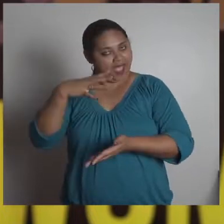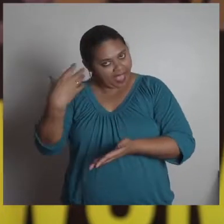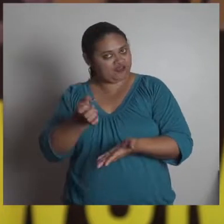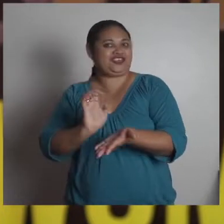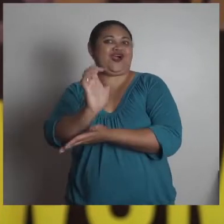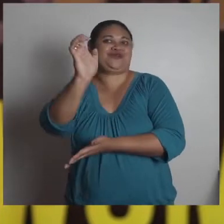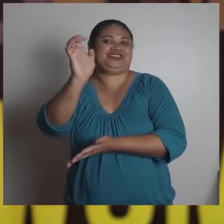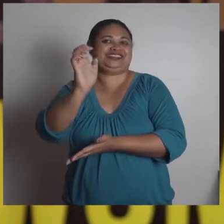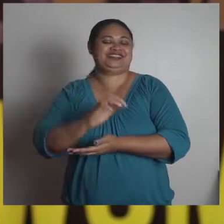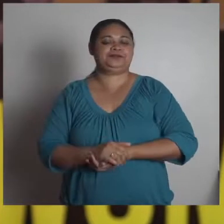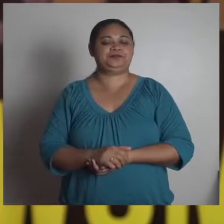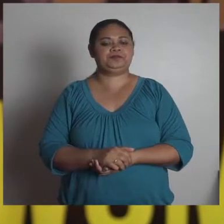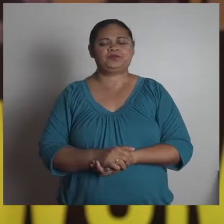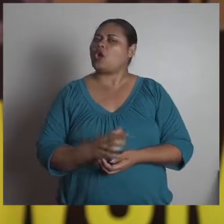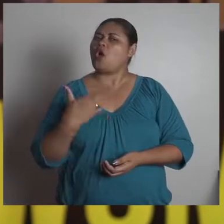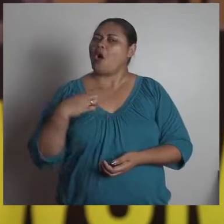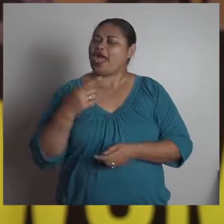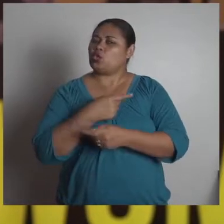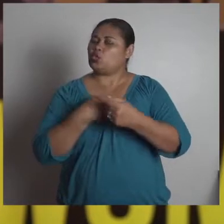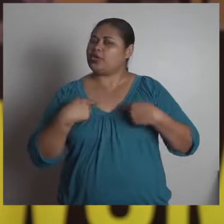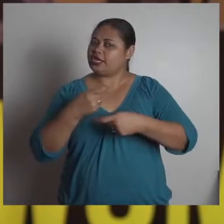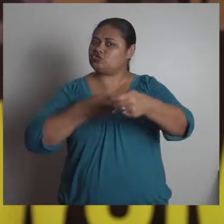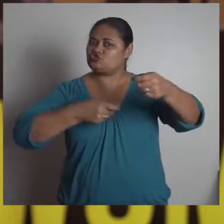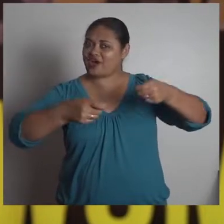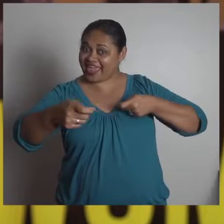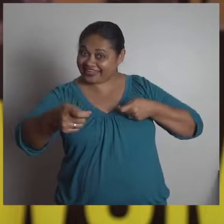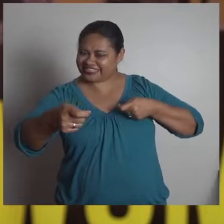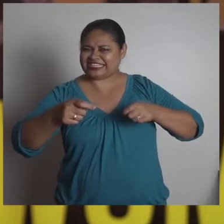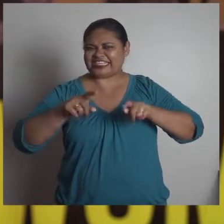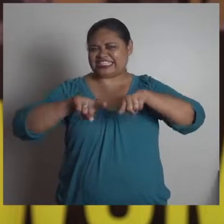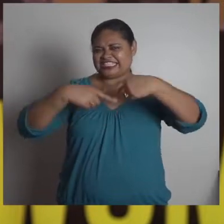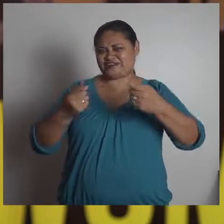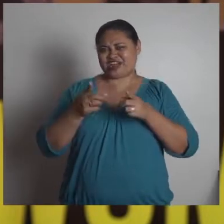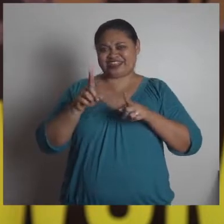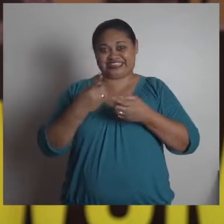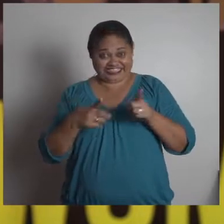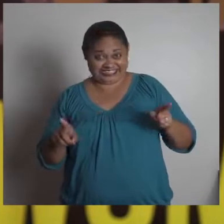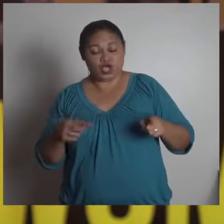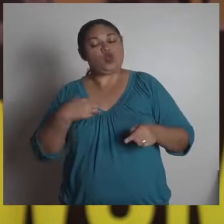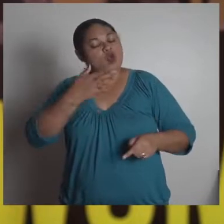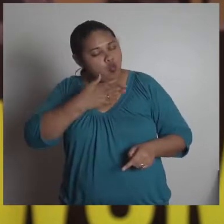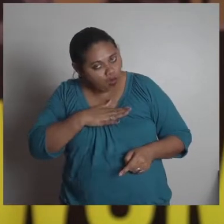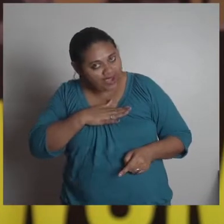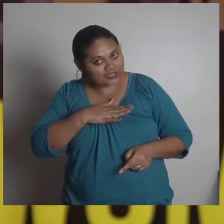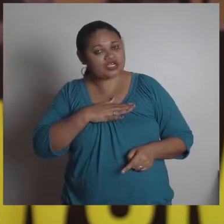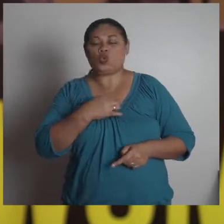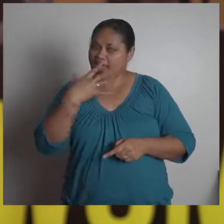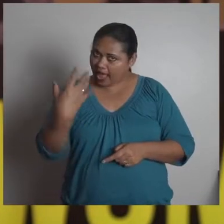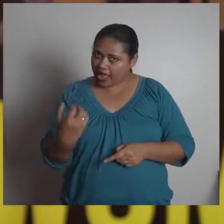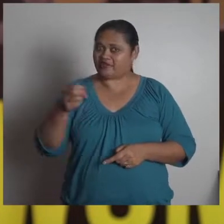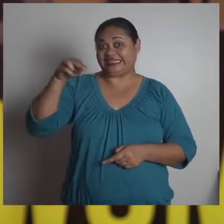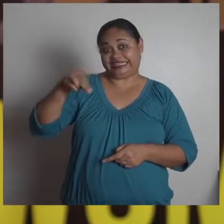the center of why we have economies. Why do we trade, right? Different things.